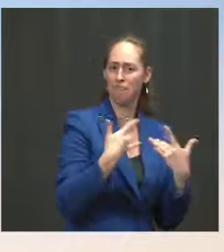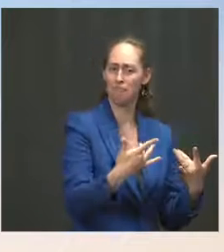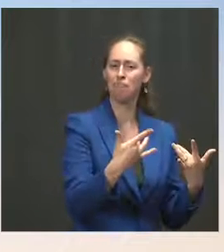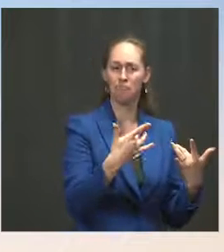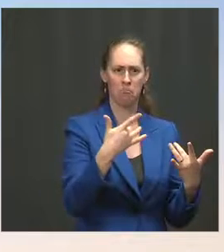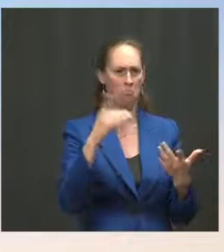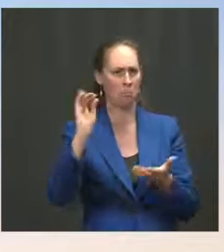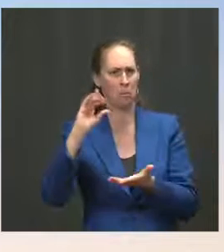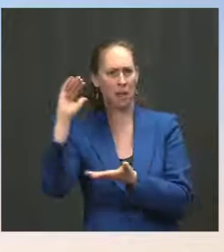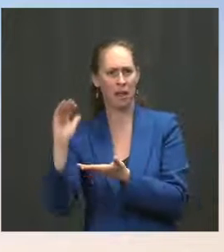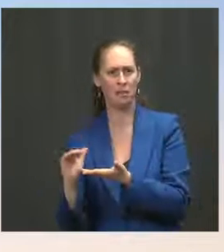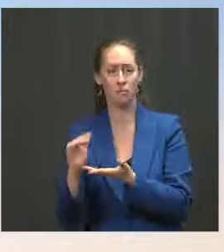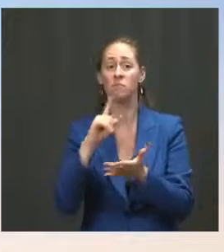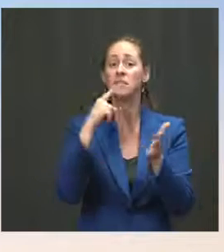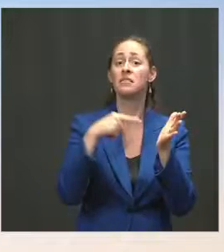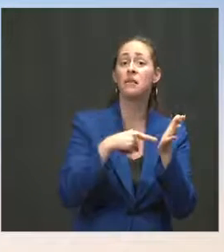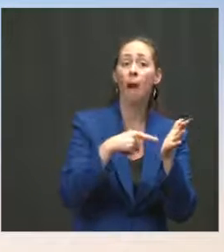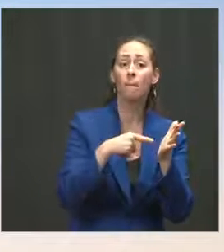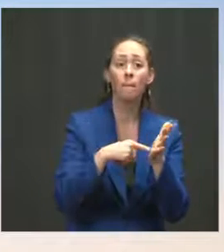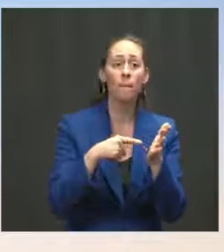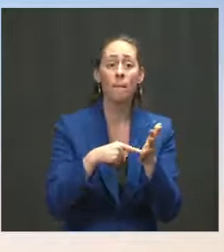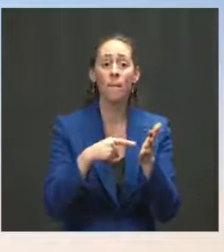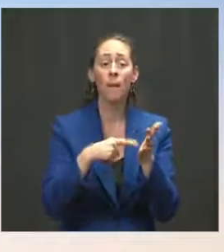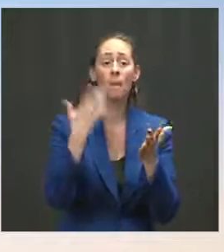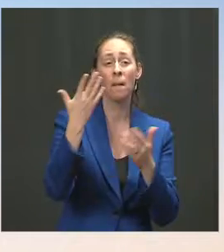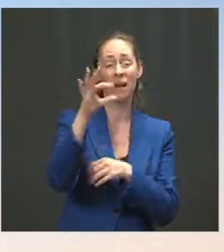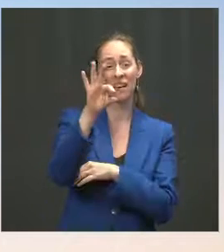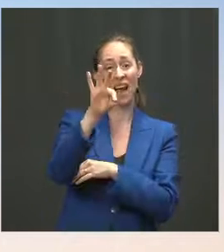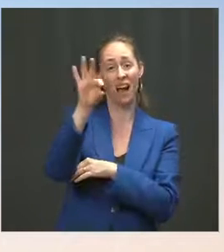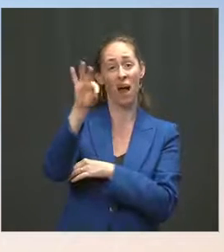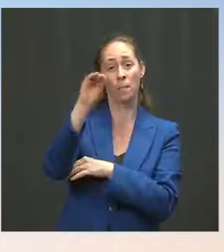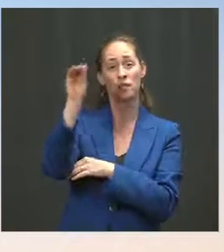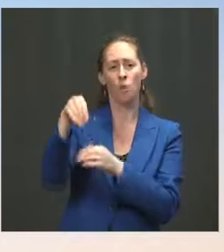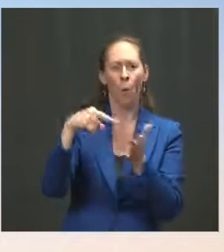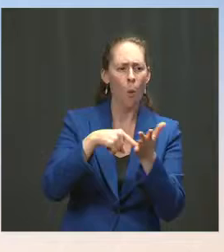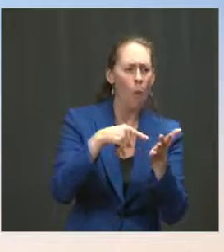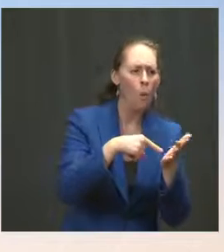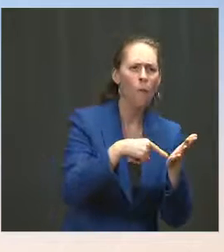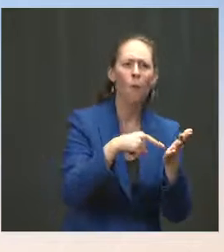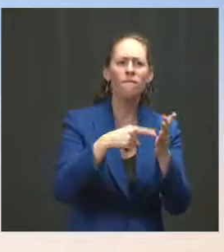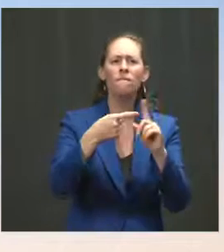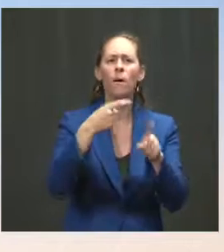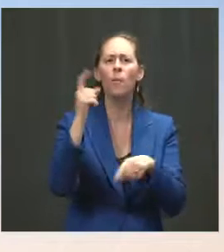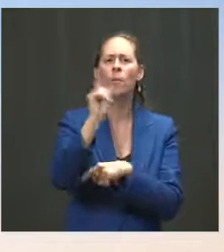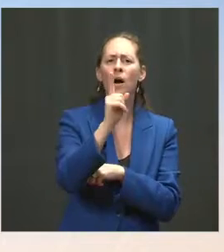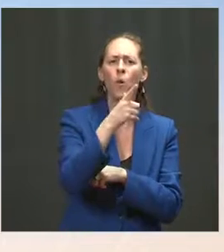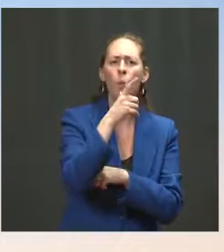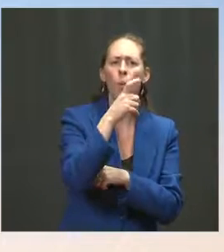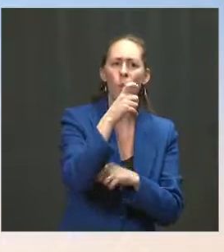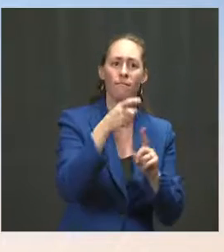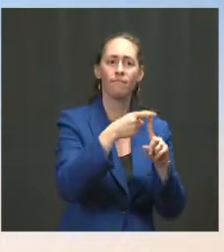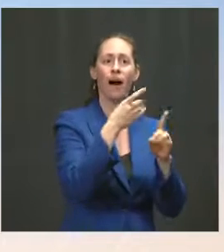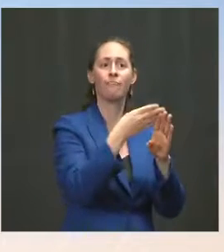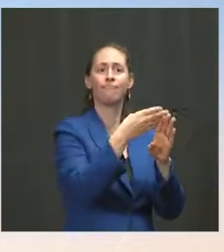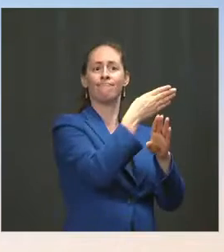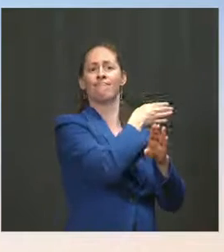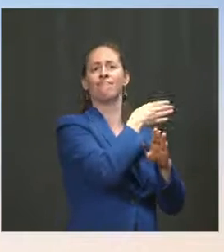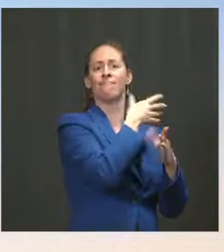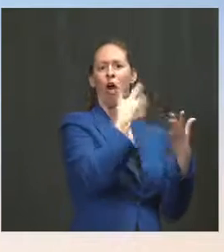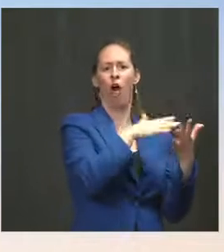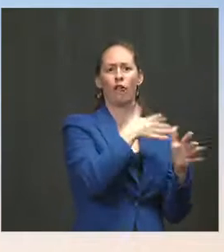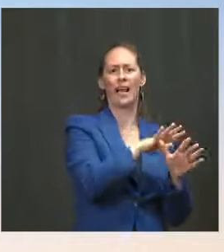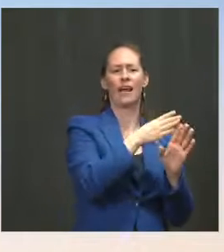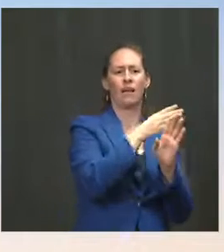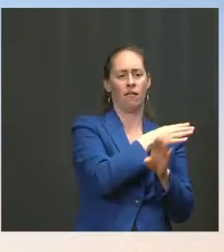dealing with here, most of it, 99% of it, I believe, existed before President Biden took office. So we